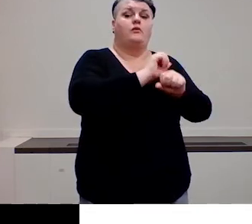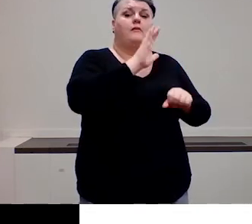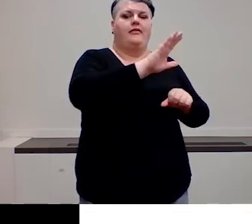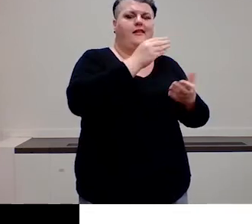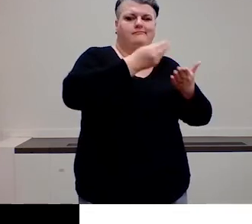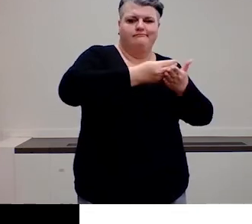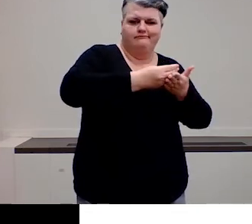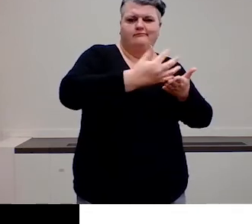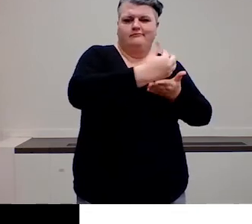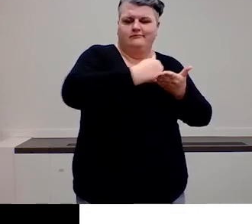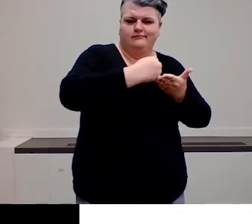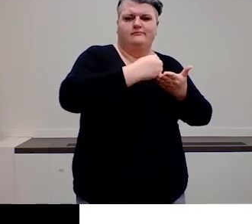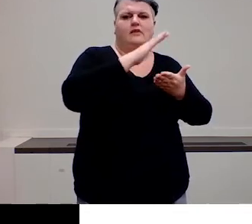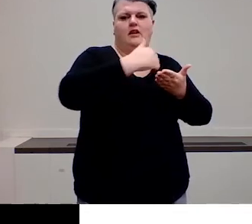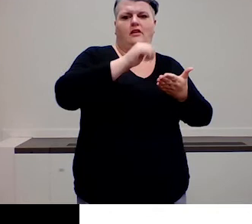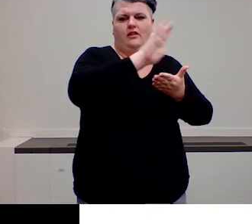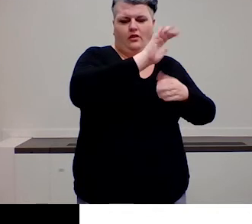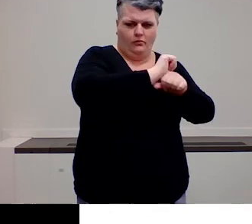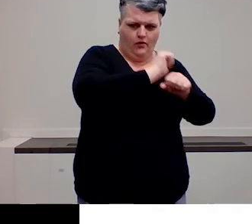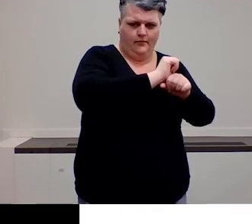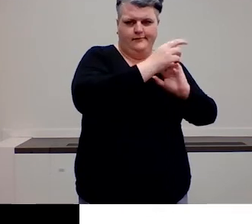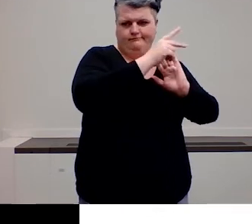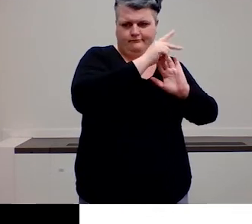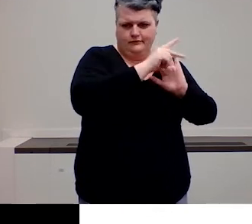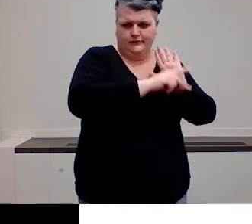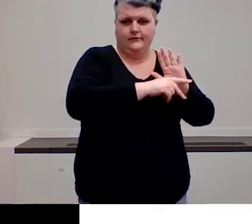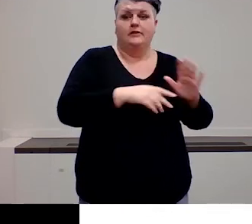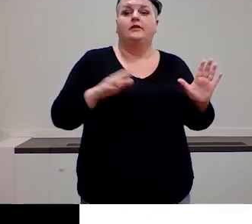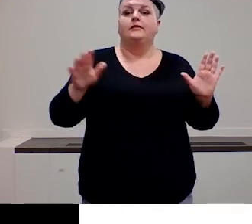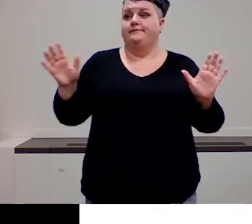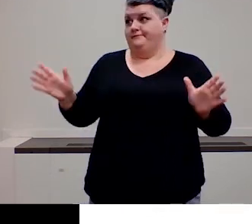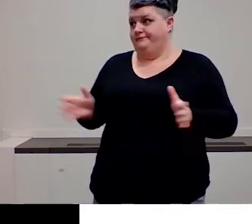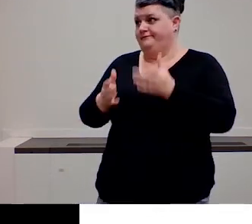compensation or other terms and conditions of their employment. So moved.